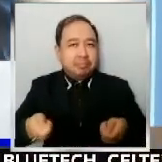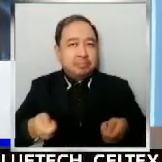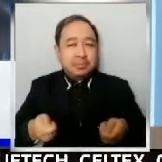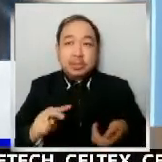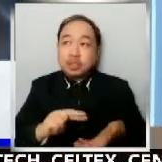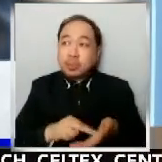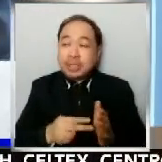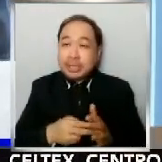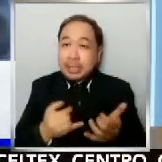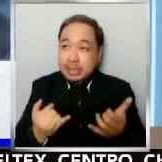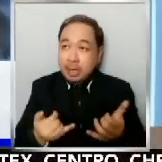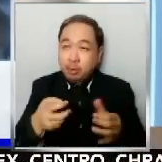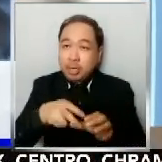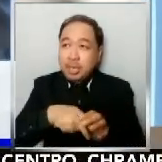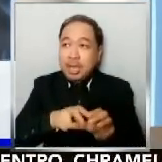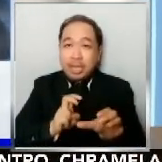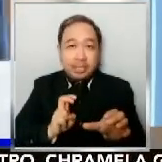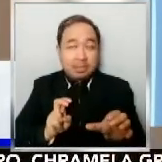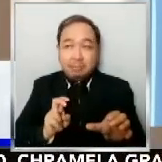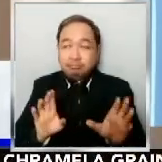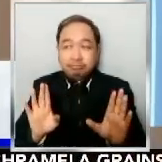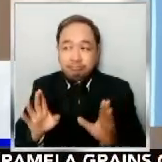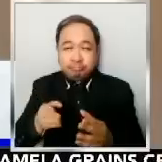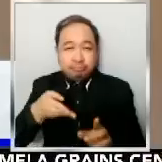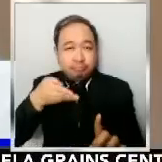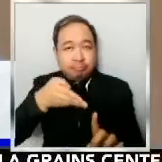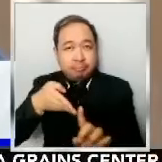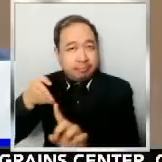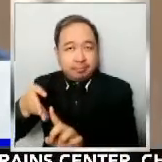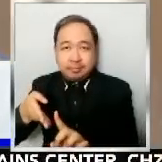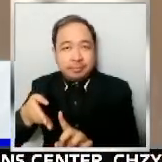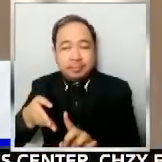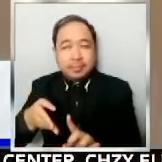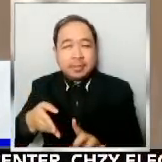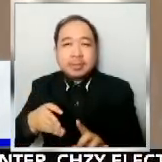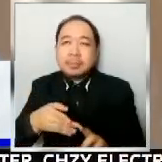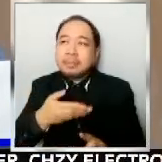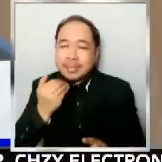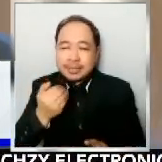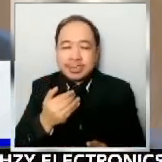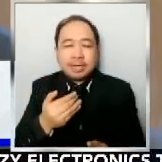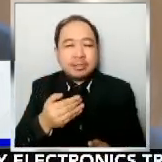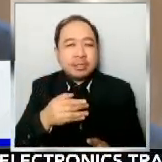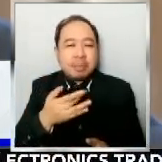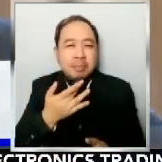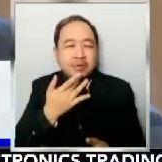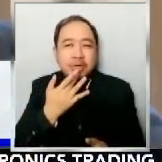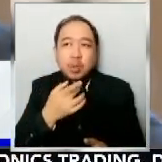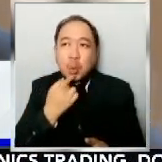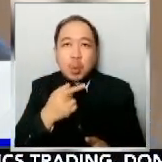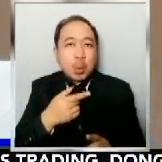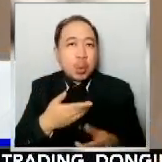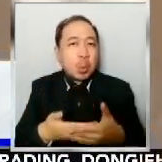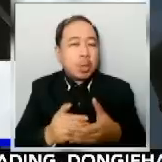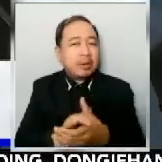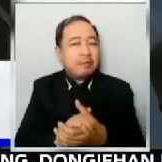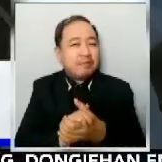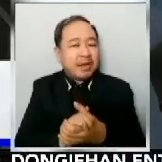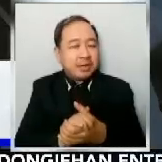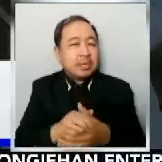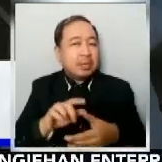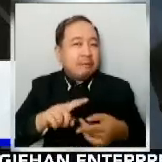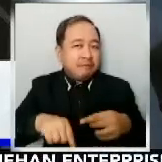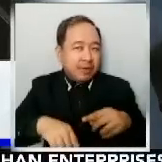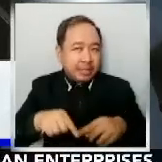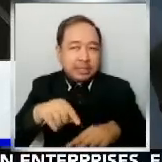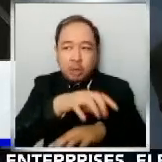idea that you must choose. We choose our friends. We choose our neighbors. That's the choice that we have made.